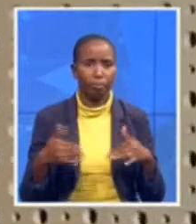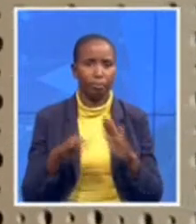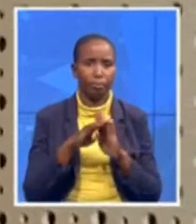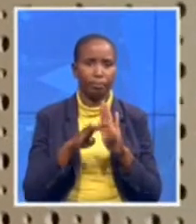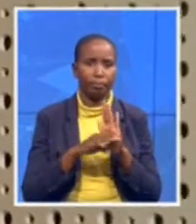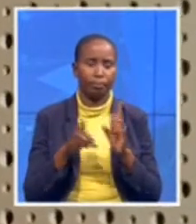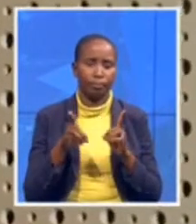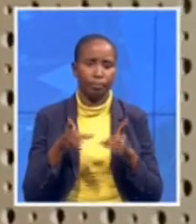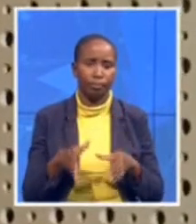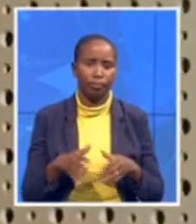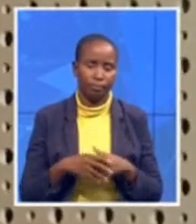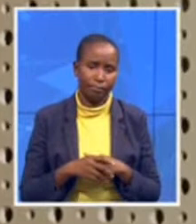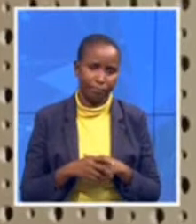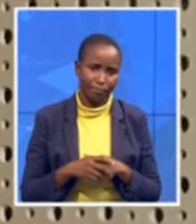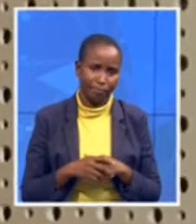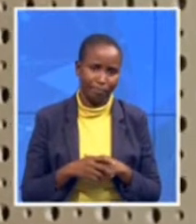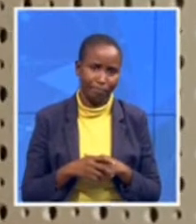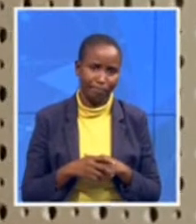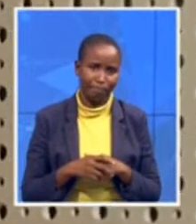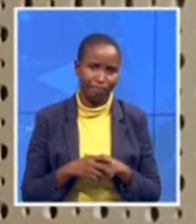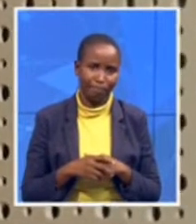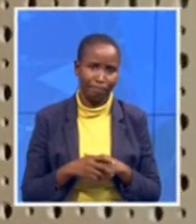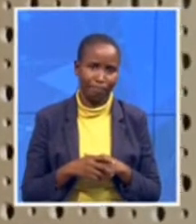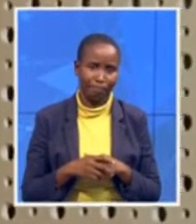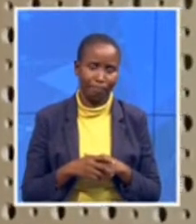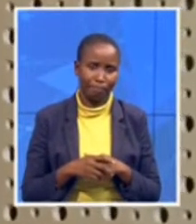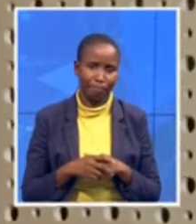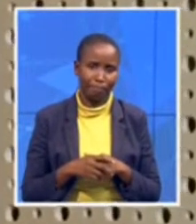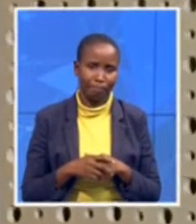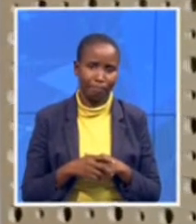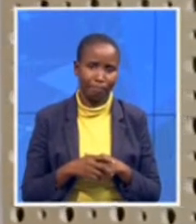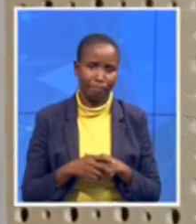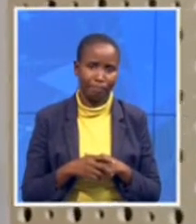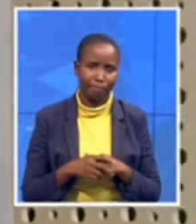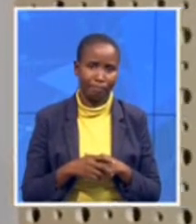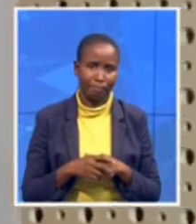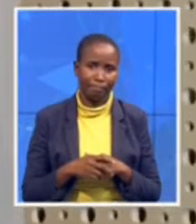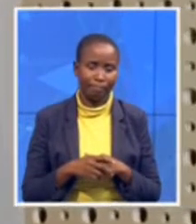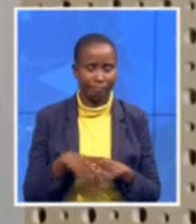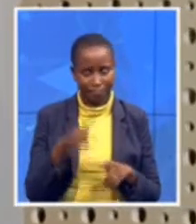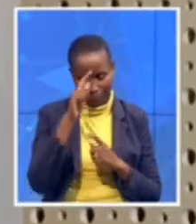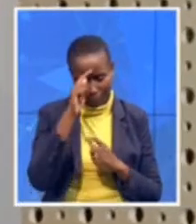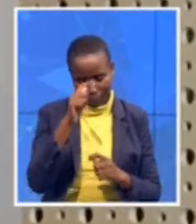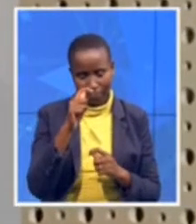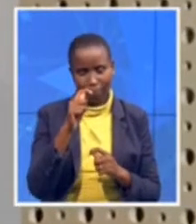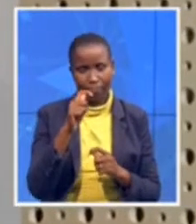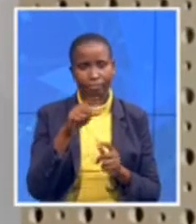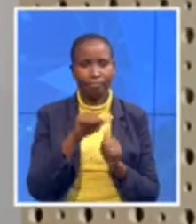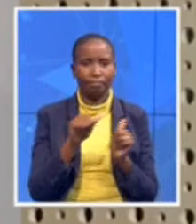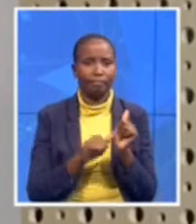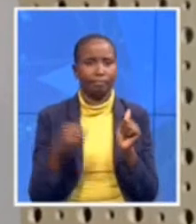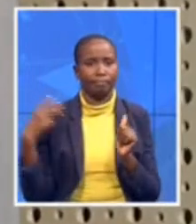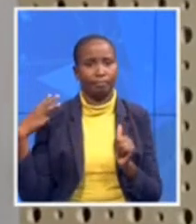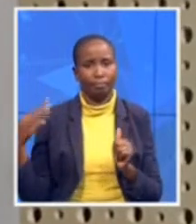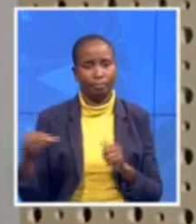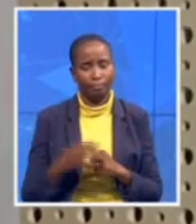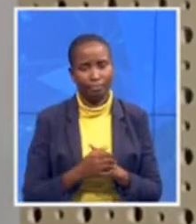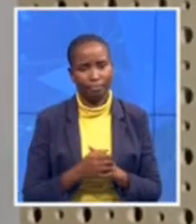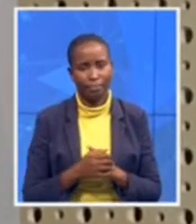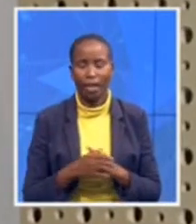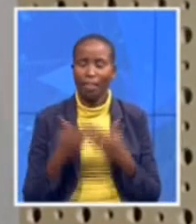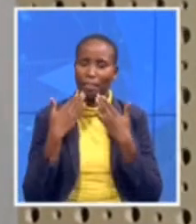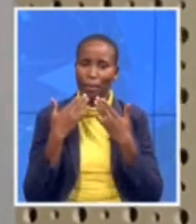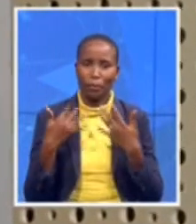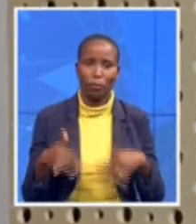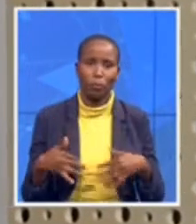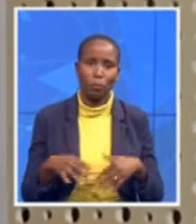Acknowledging in our midst, obviously, the Deputy Minister, and thanking him very much for the ongoing support